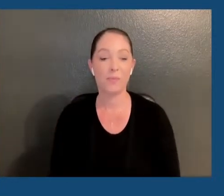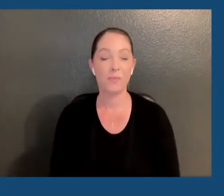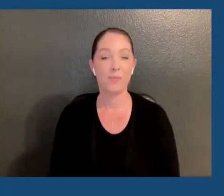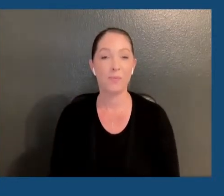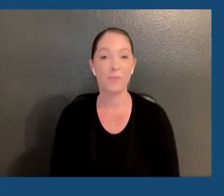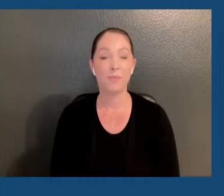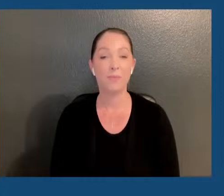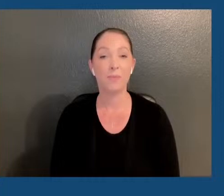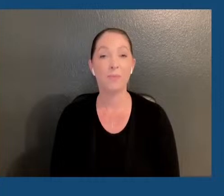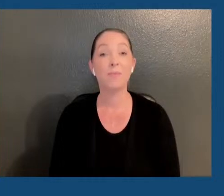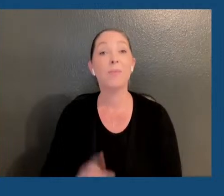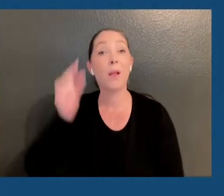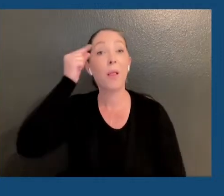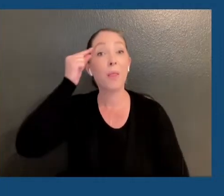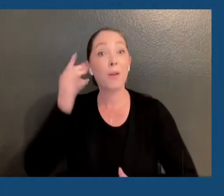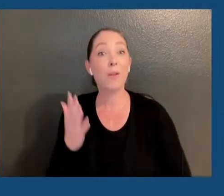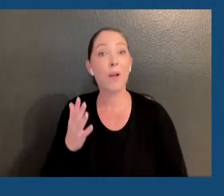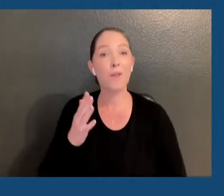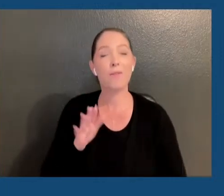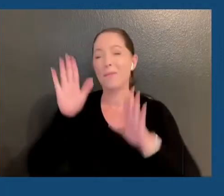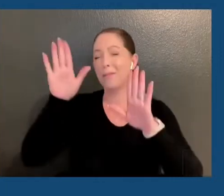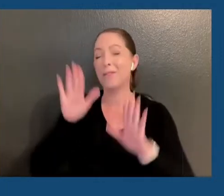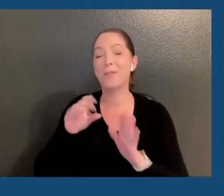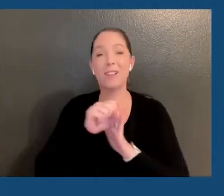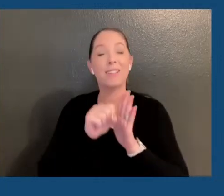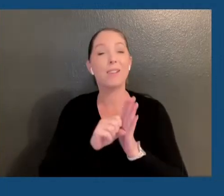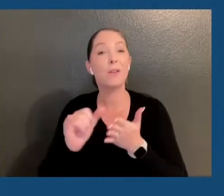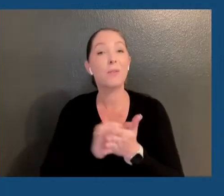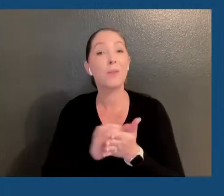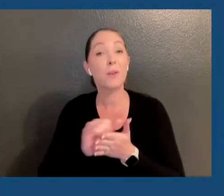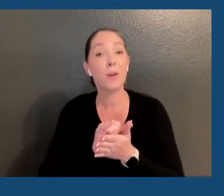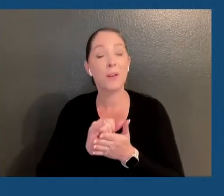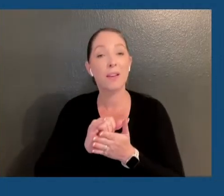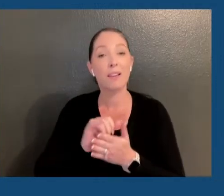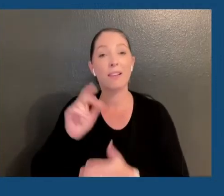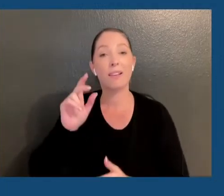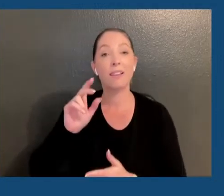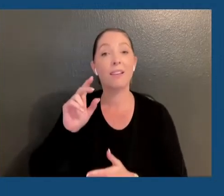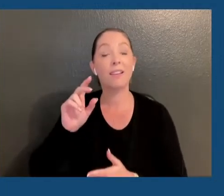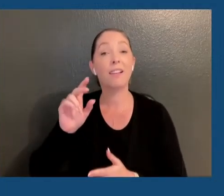And the Governor of the great state of New York, Kathy